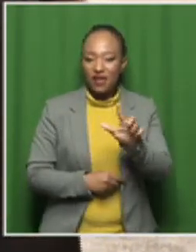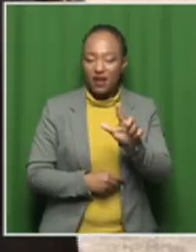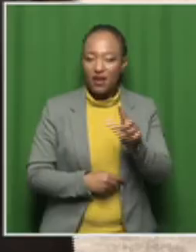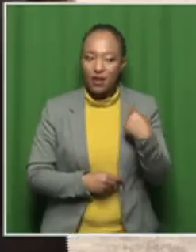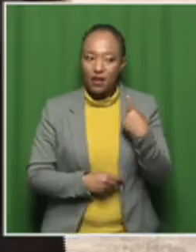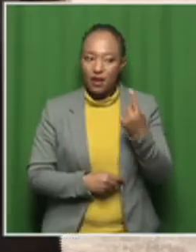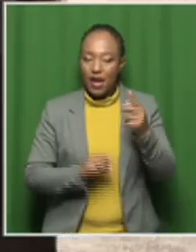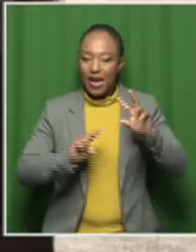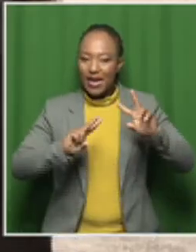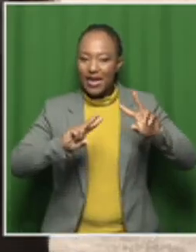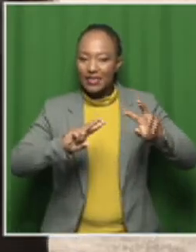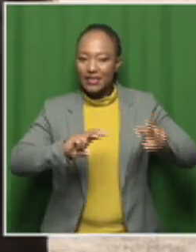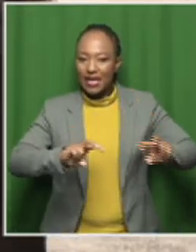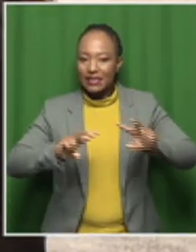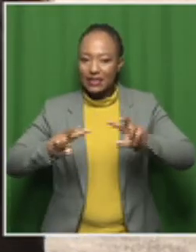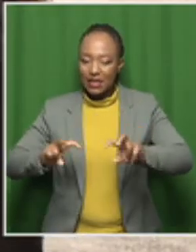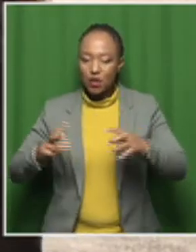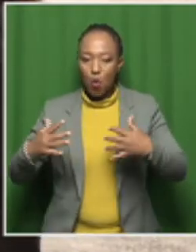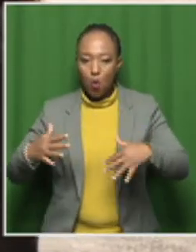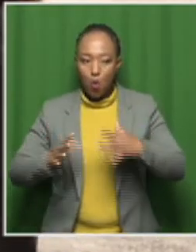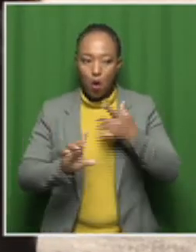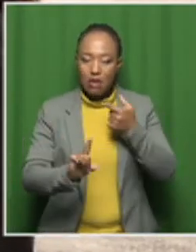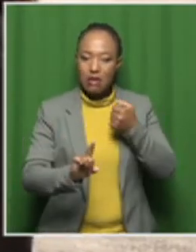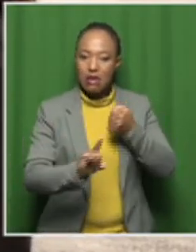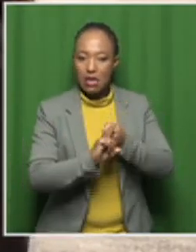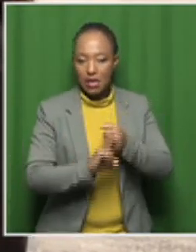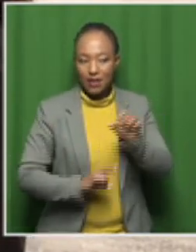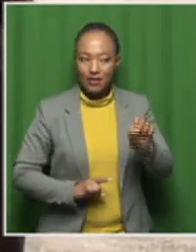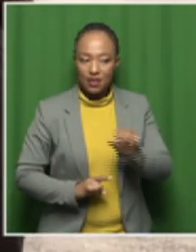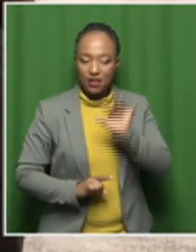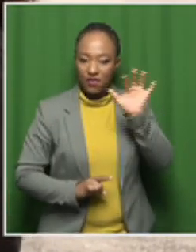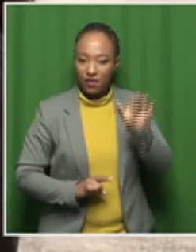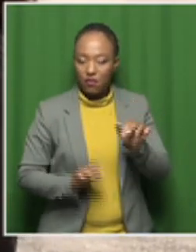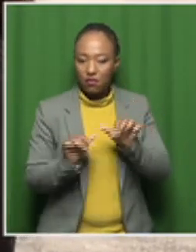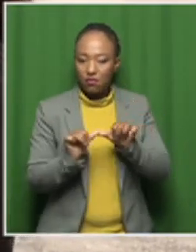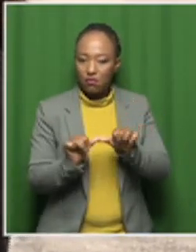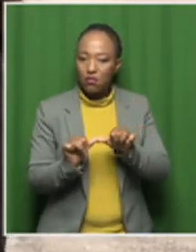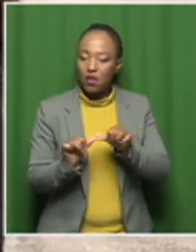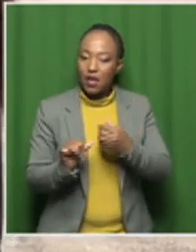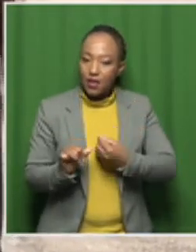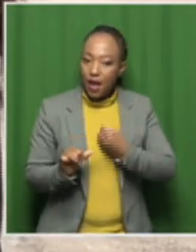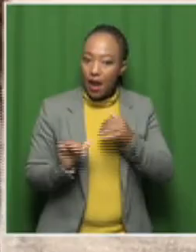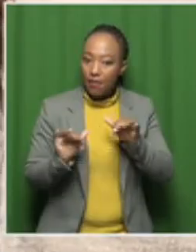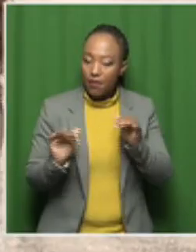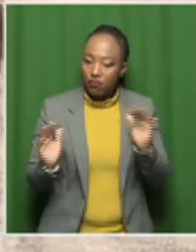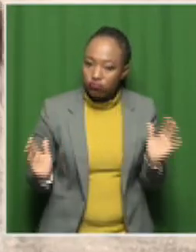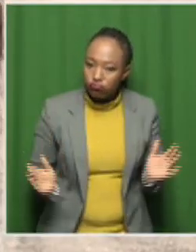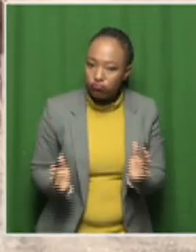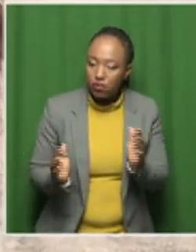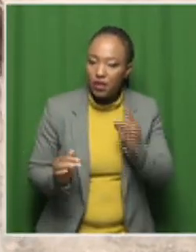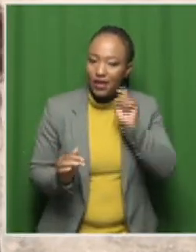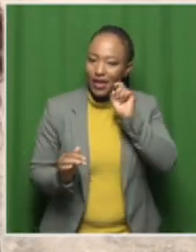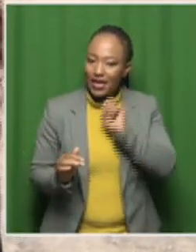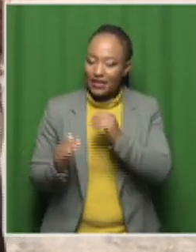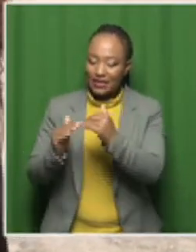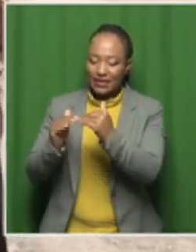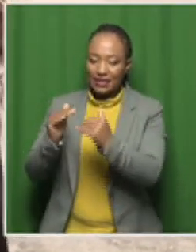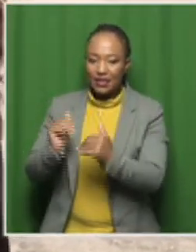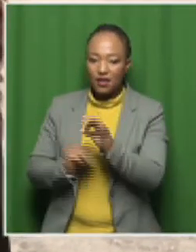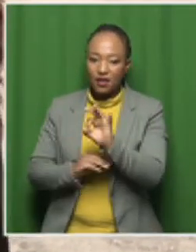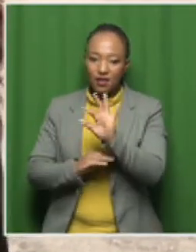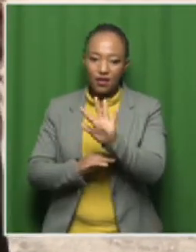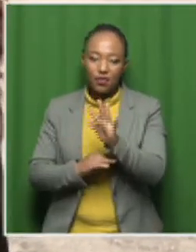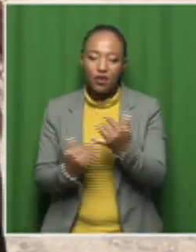done phenomenal work in South Africa. They continue to do so. So we encourage young people under the age of 35